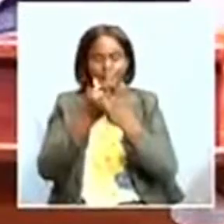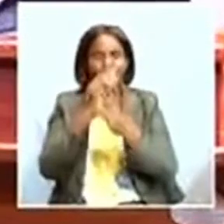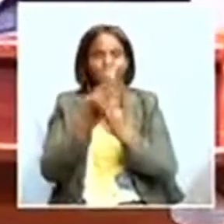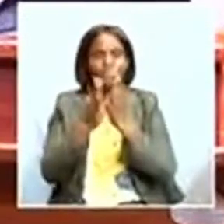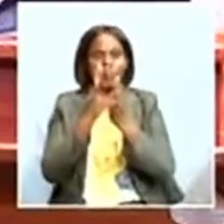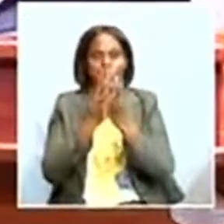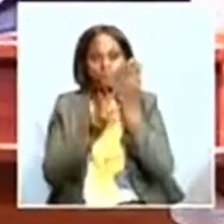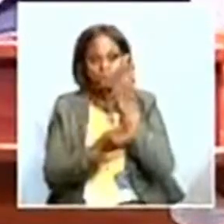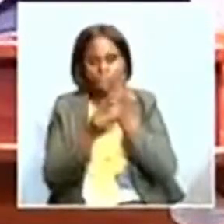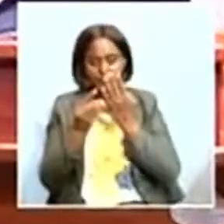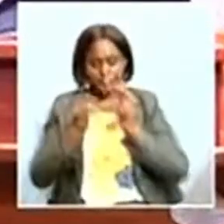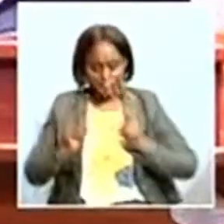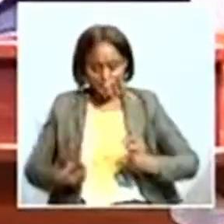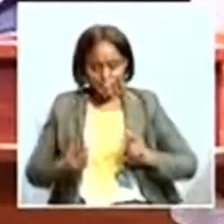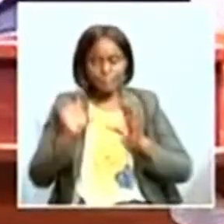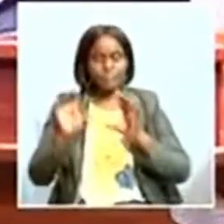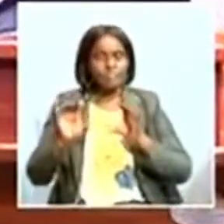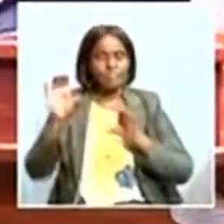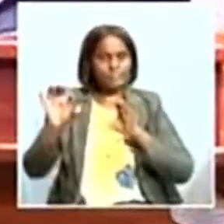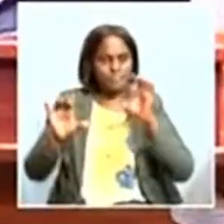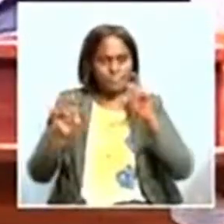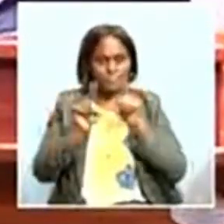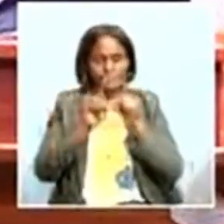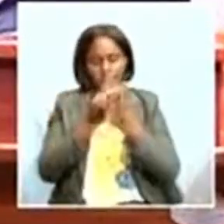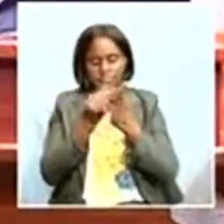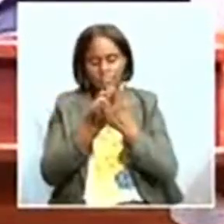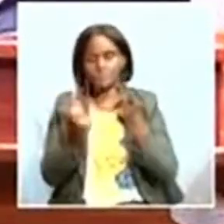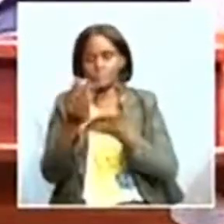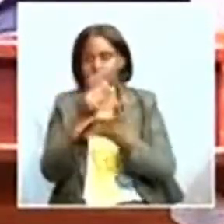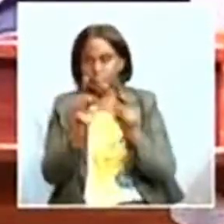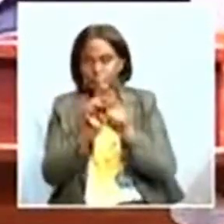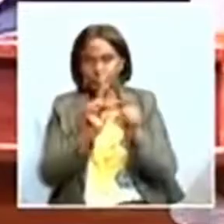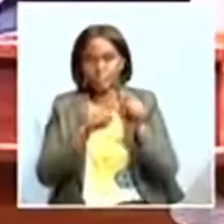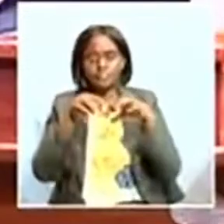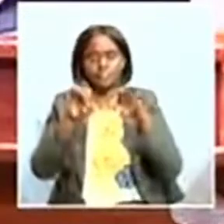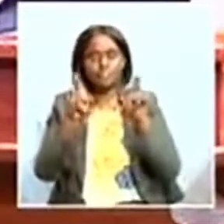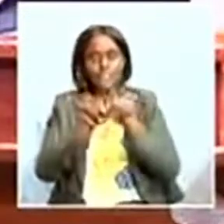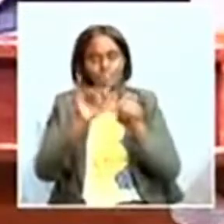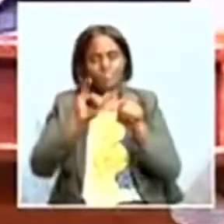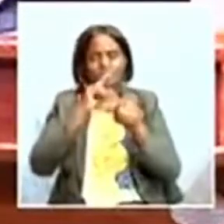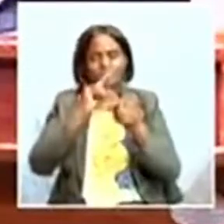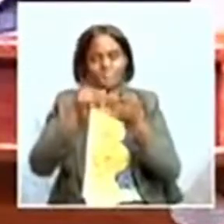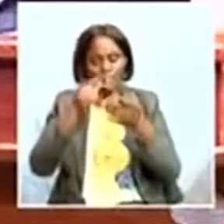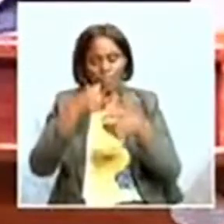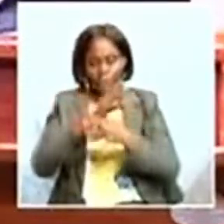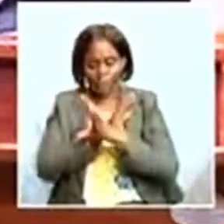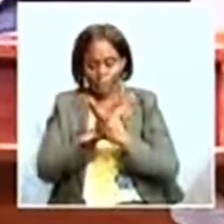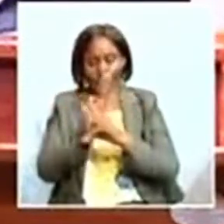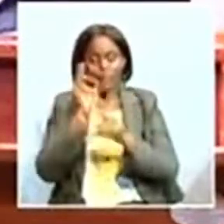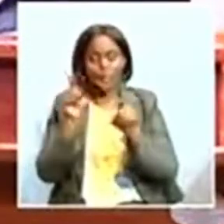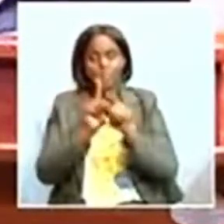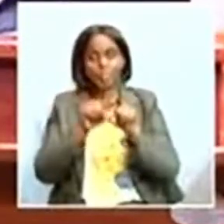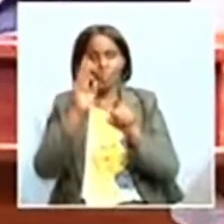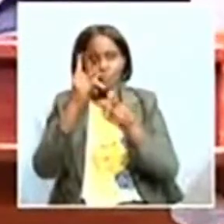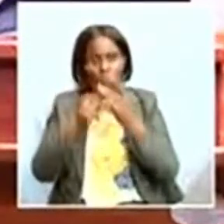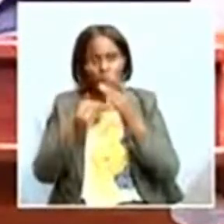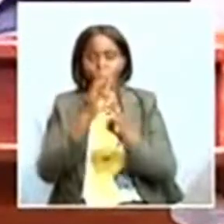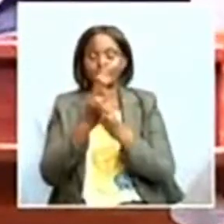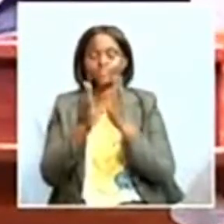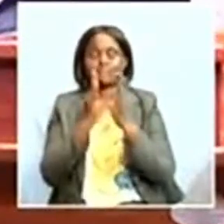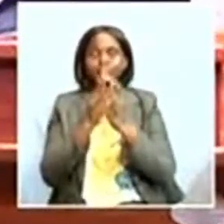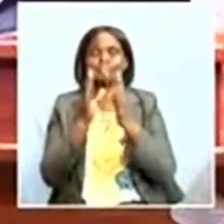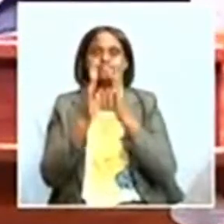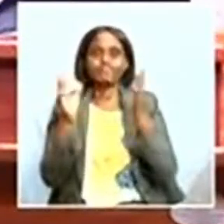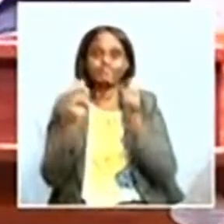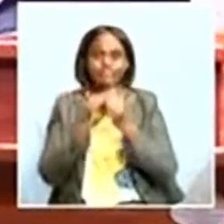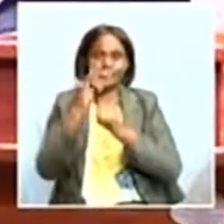development, human resource allocation, financial mobilization, and continuous evaluation, Zambia is poised to build a robust